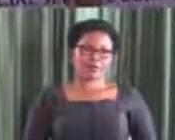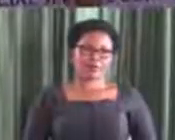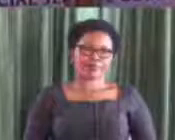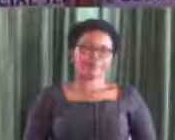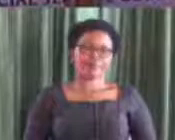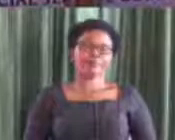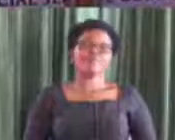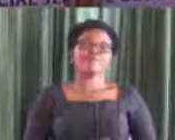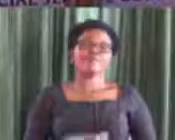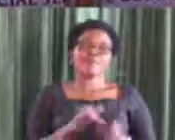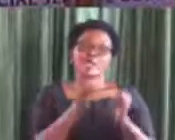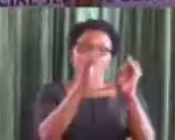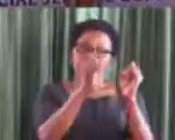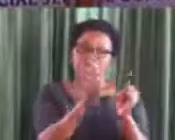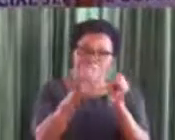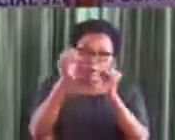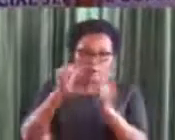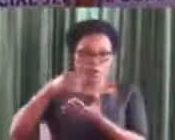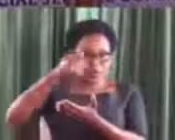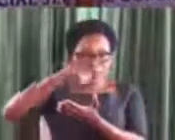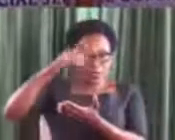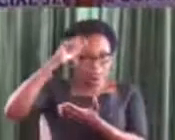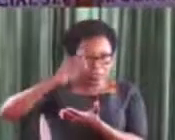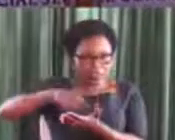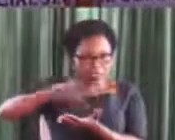An individual judgment is